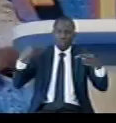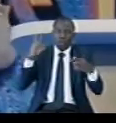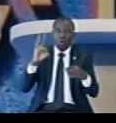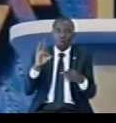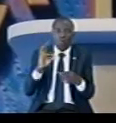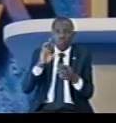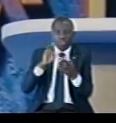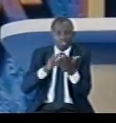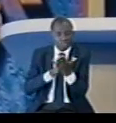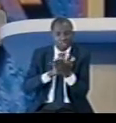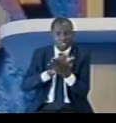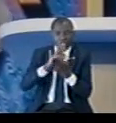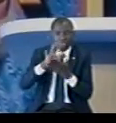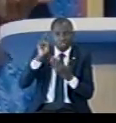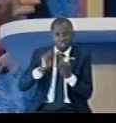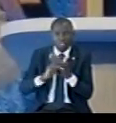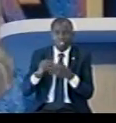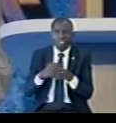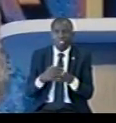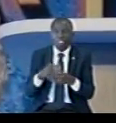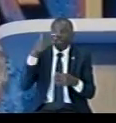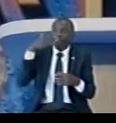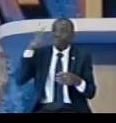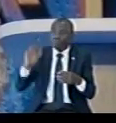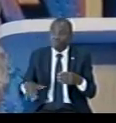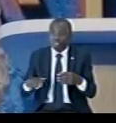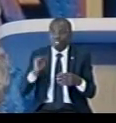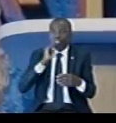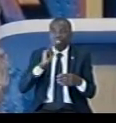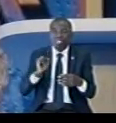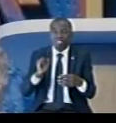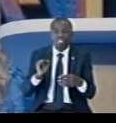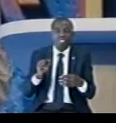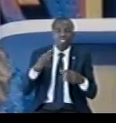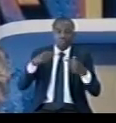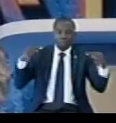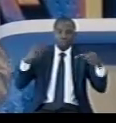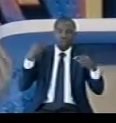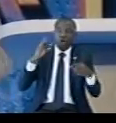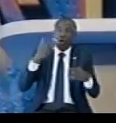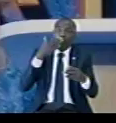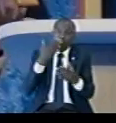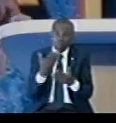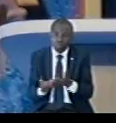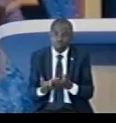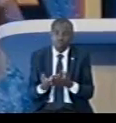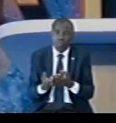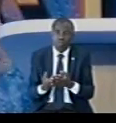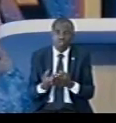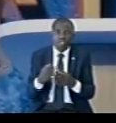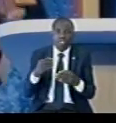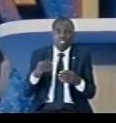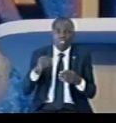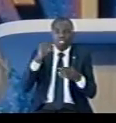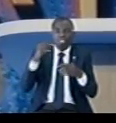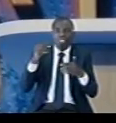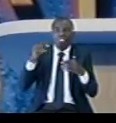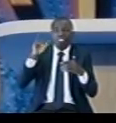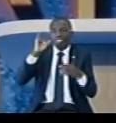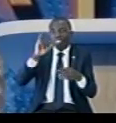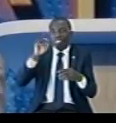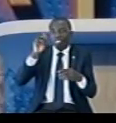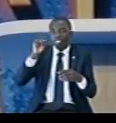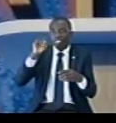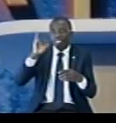Evil, what's that? That's the opposite of good. Iniquity, what's that? That's the opposite